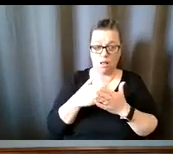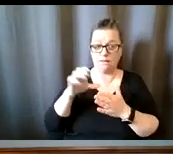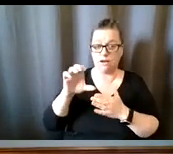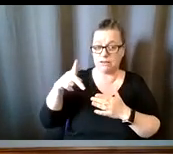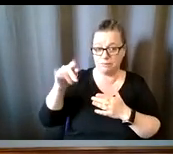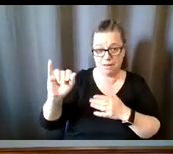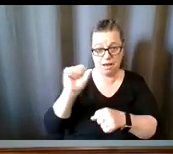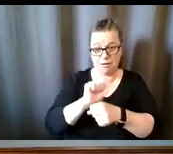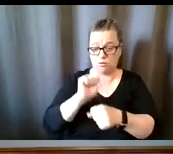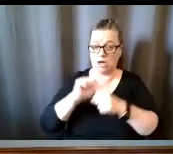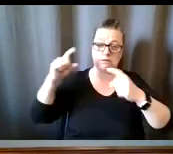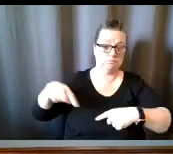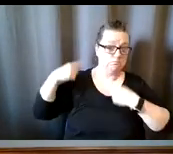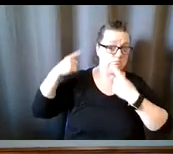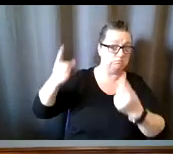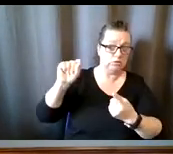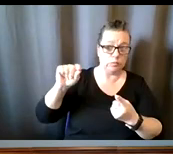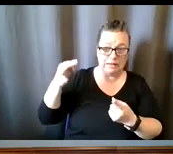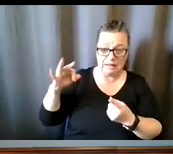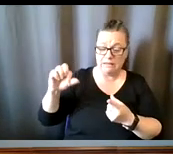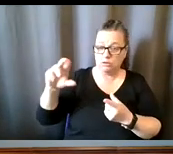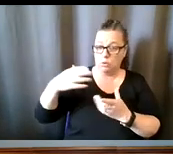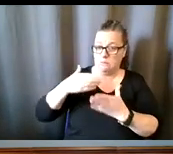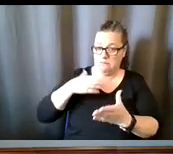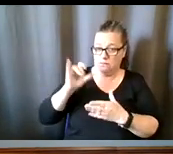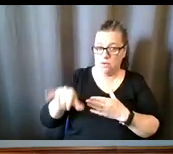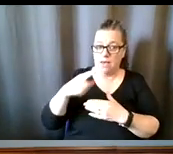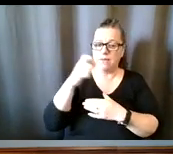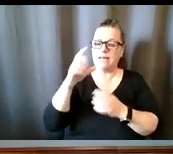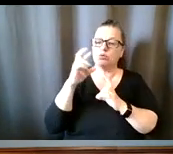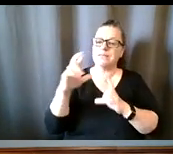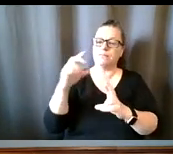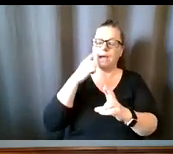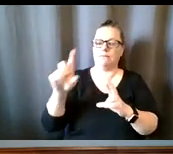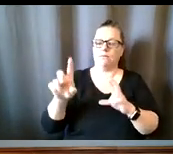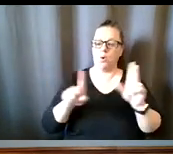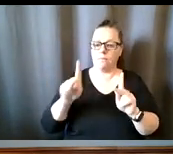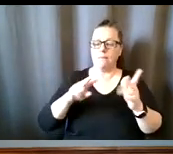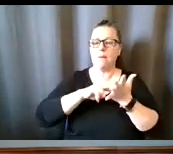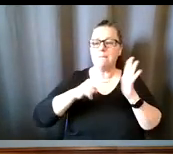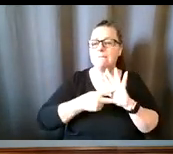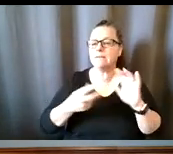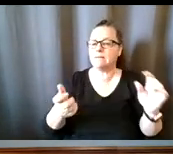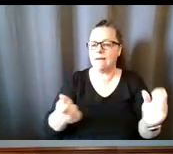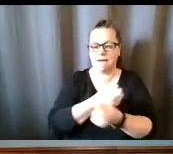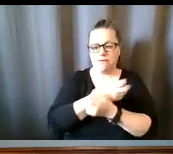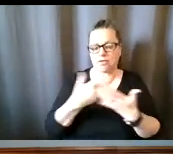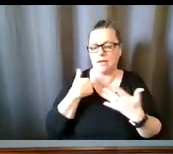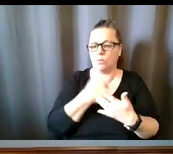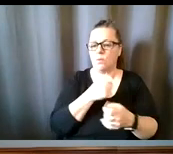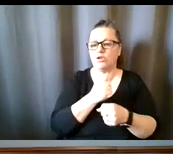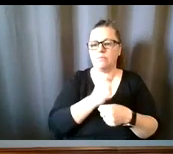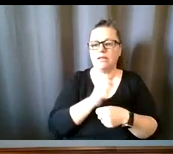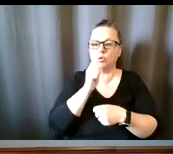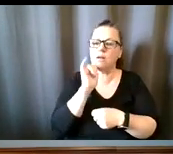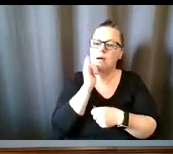been here in 2019, if not even a little bit before that, because respect for people does mean everything. And we want to make sure that we're not unintentionally